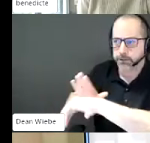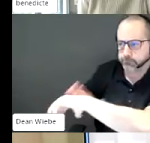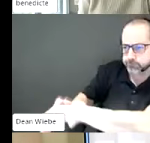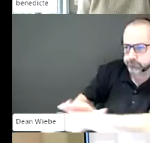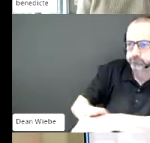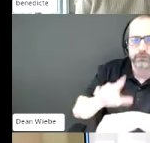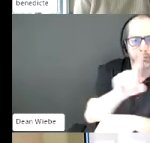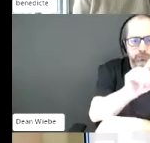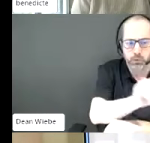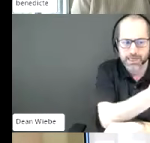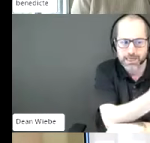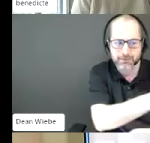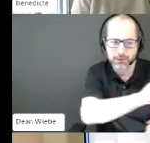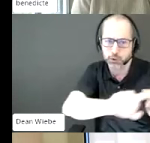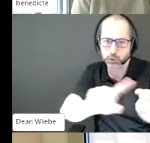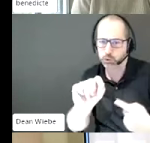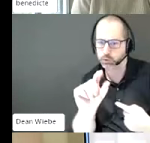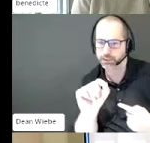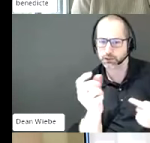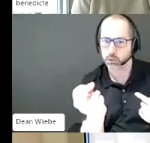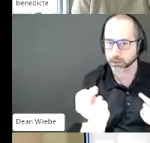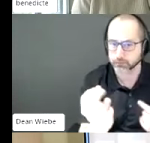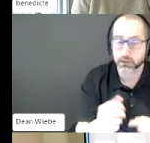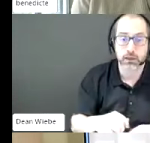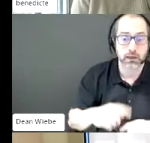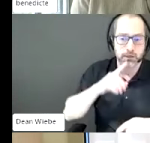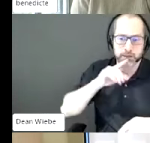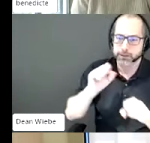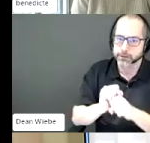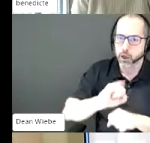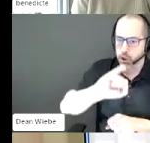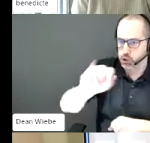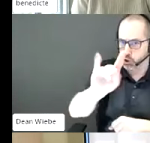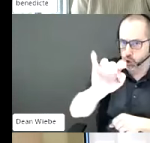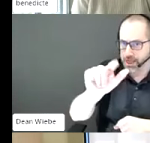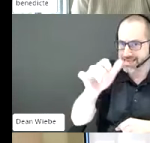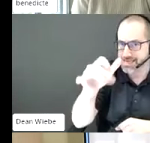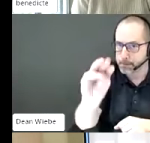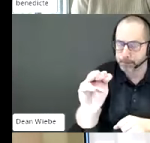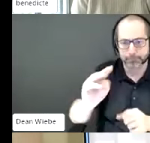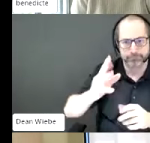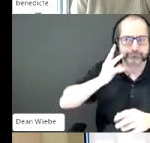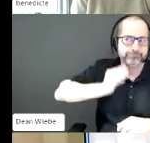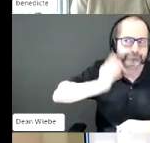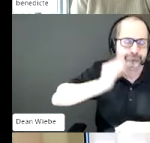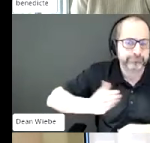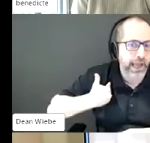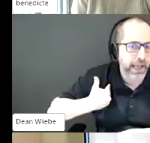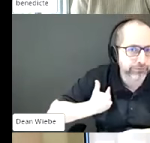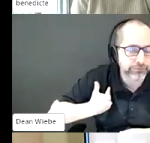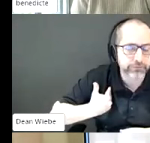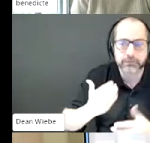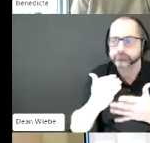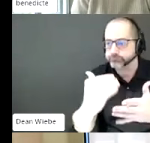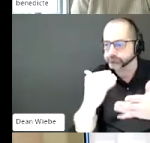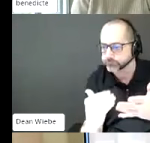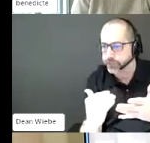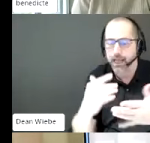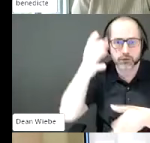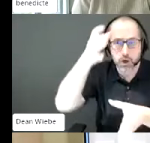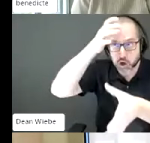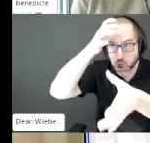12. She has an extensive expertise in journalism as well, and has contributed greatly to the advancement of knowledge